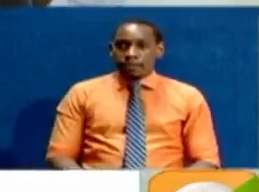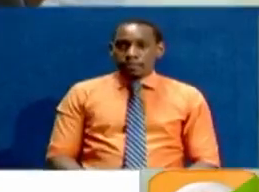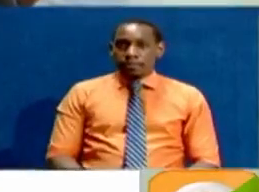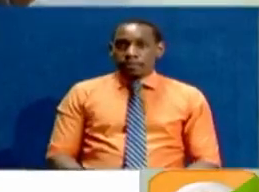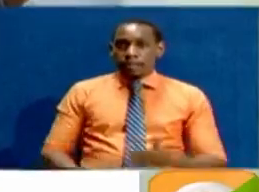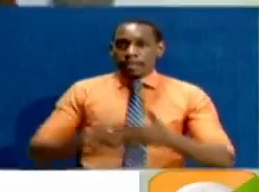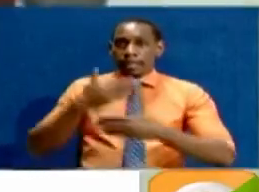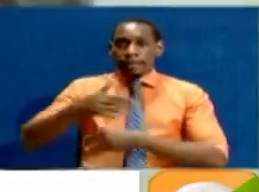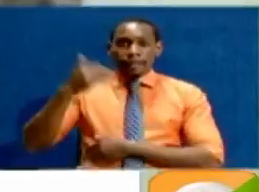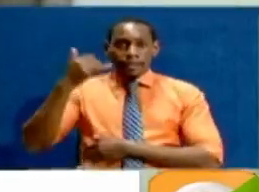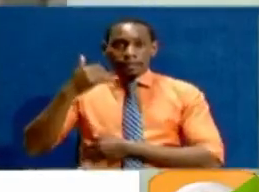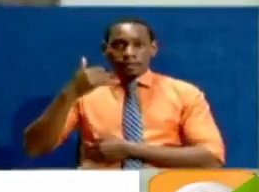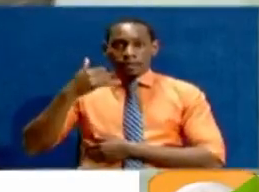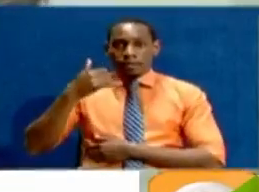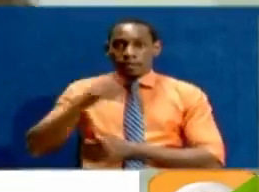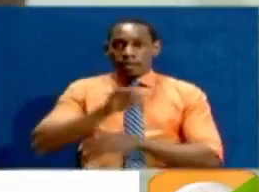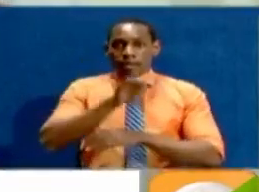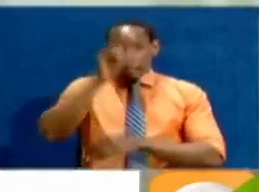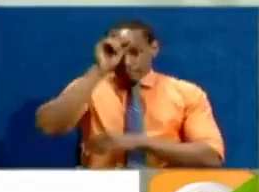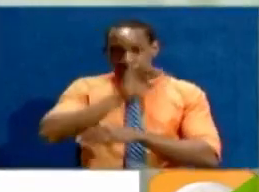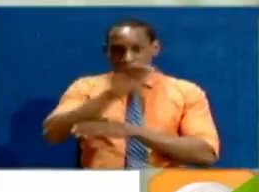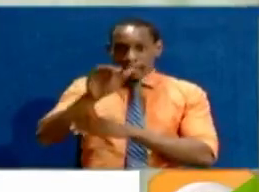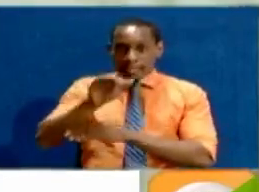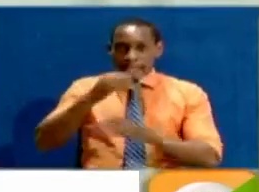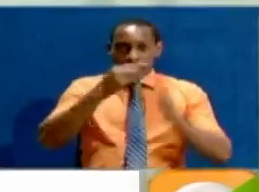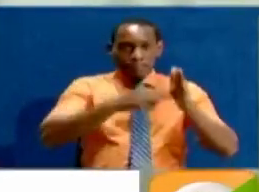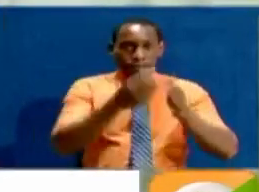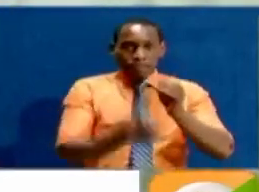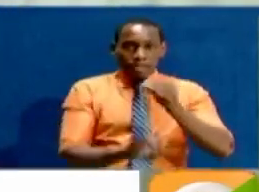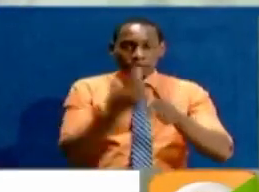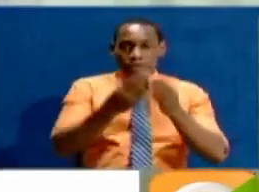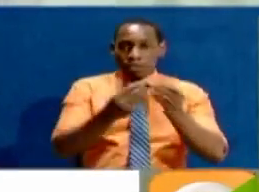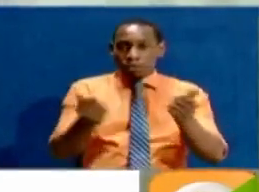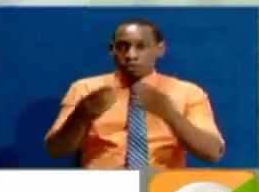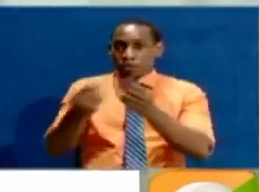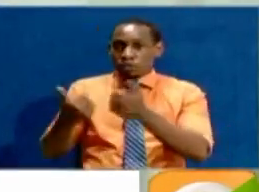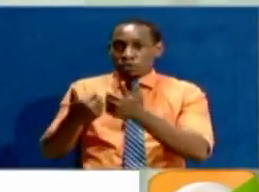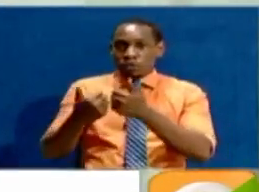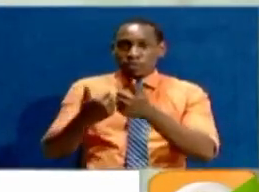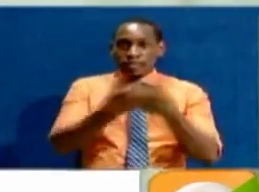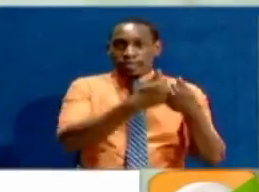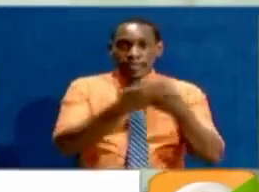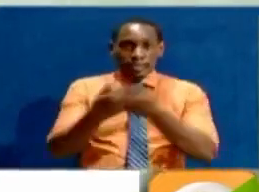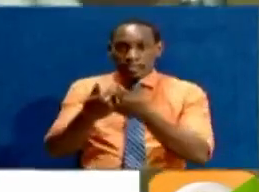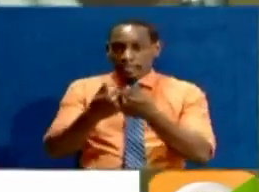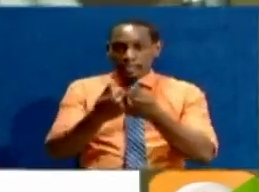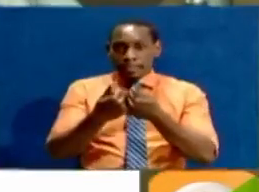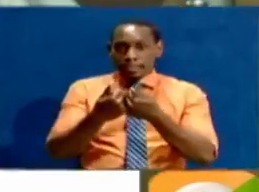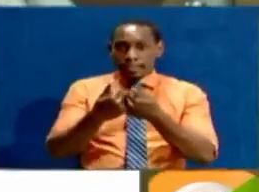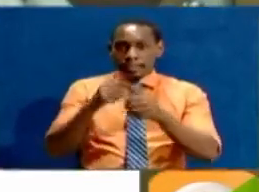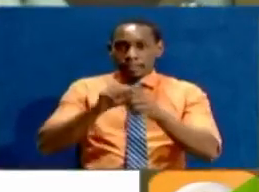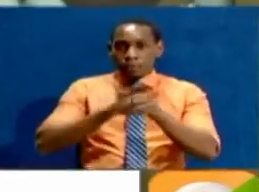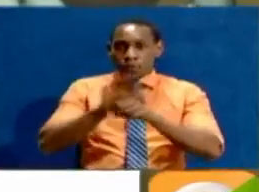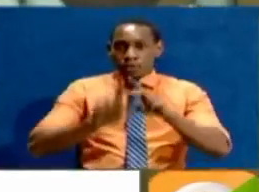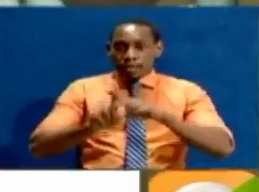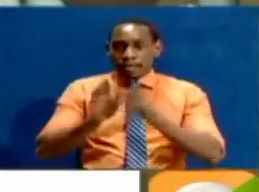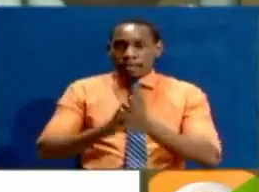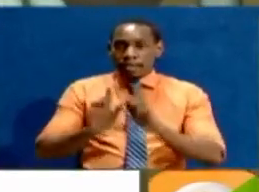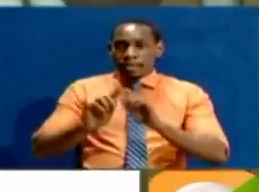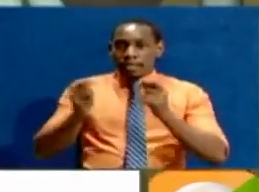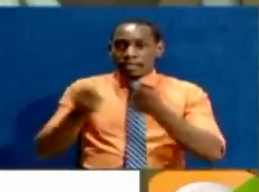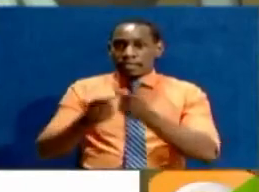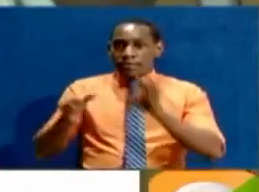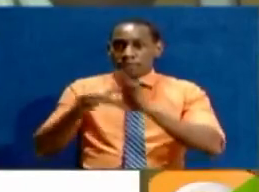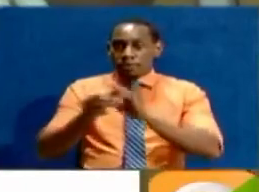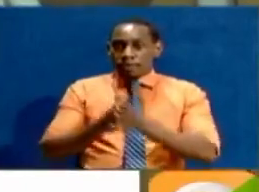Following a call from the government for manufacturers to come up with solutions to the challenges posed by the pandemic, a collaborative team